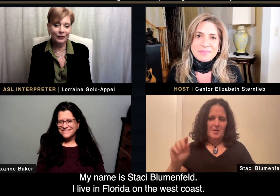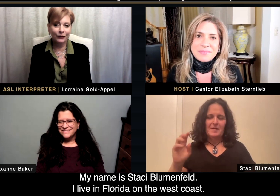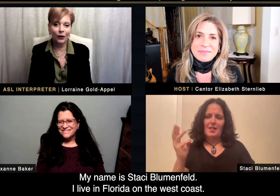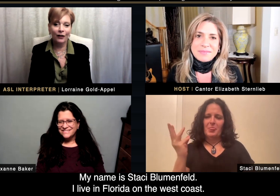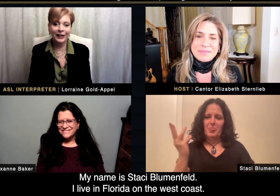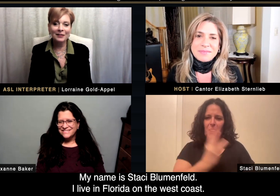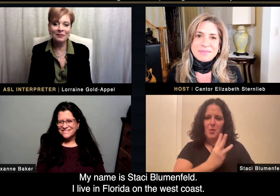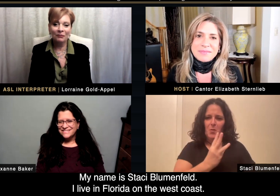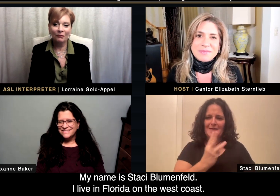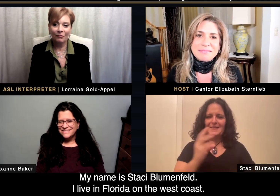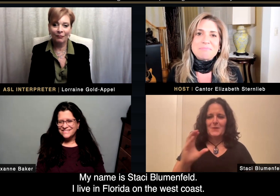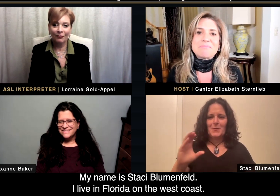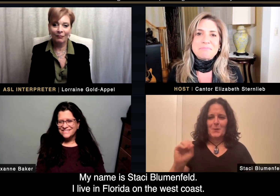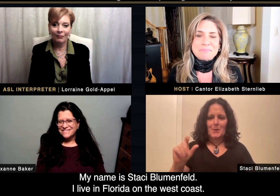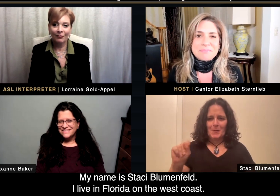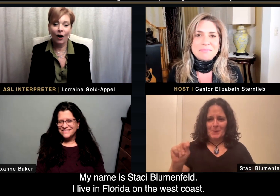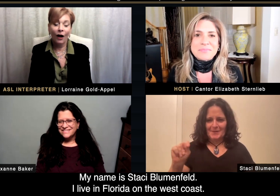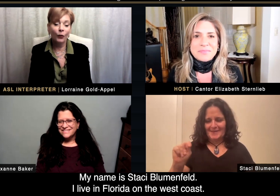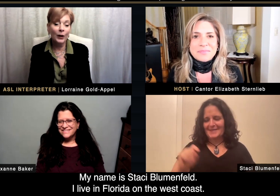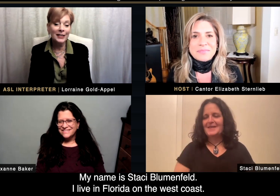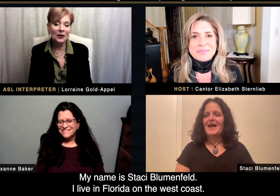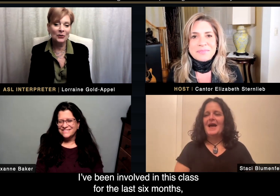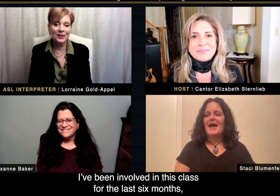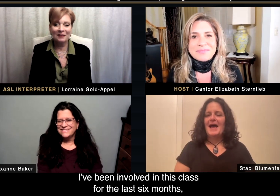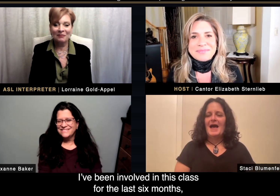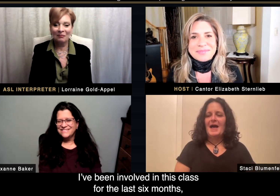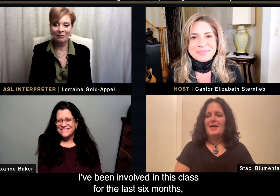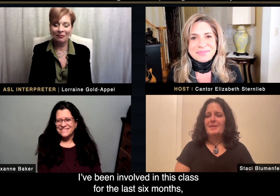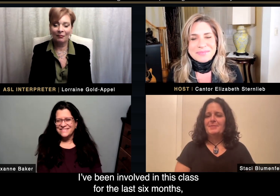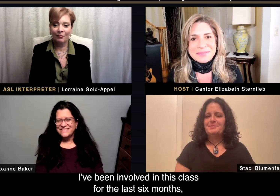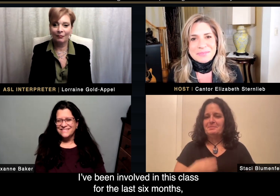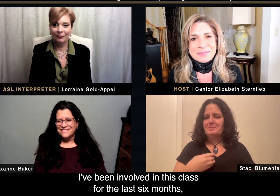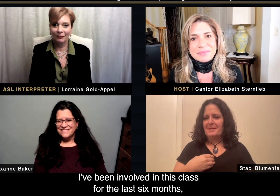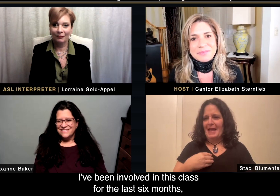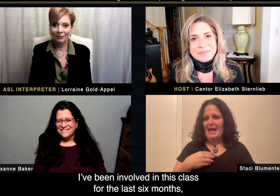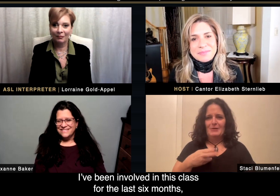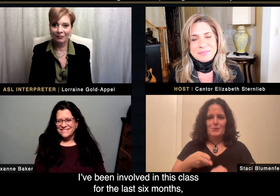I live in Florida on the West Coast.